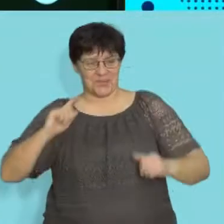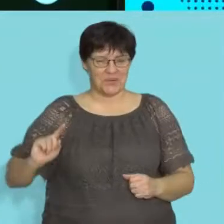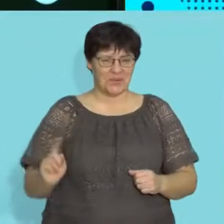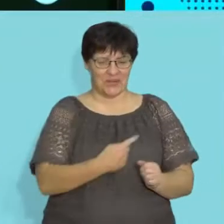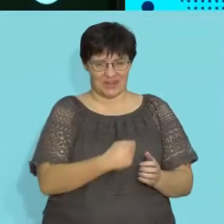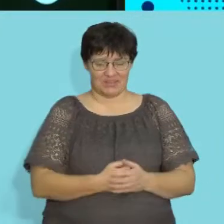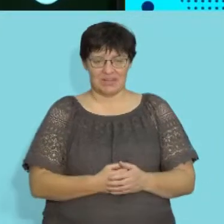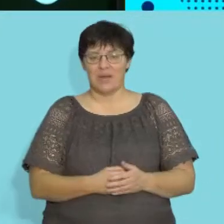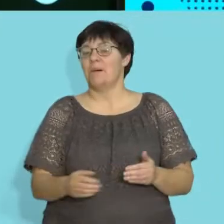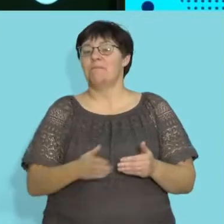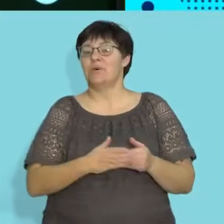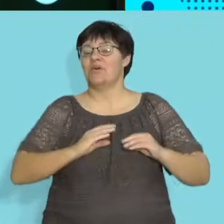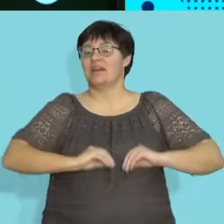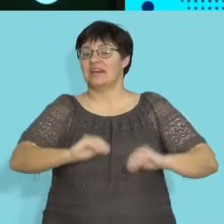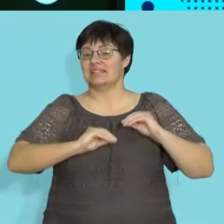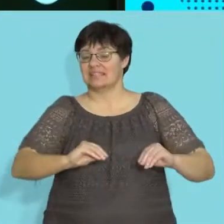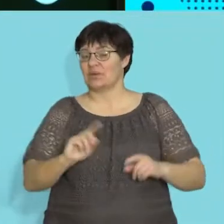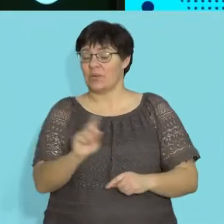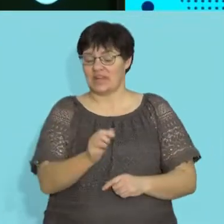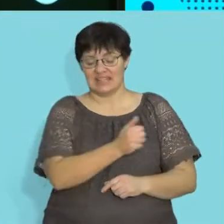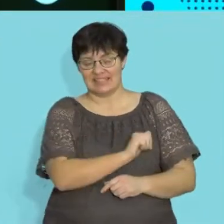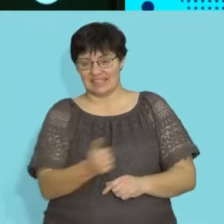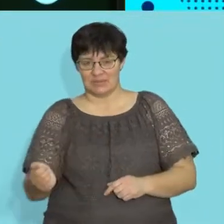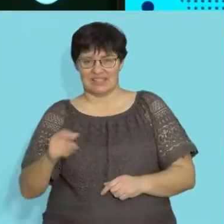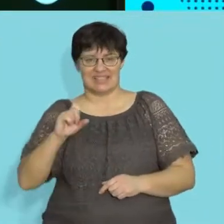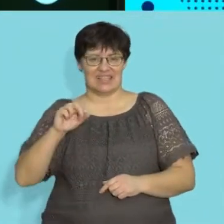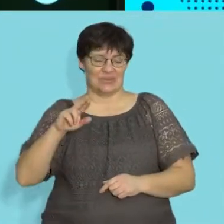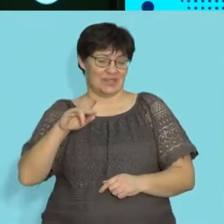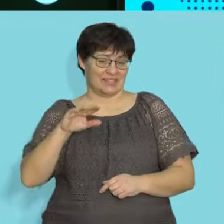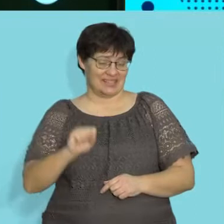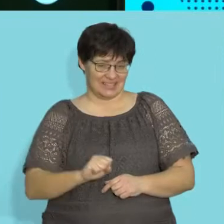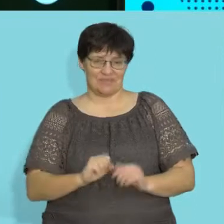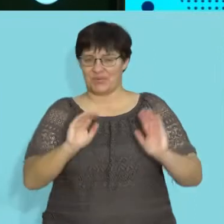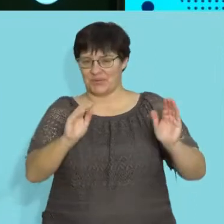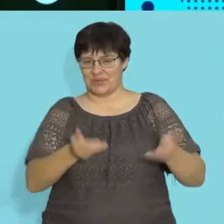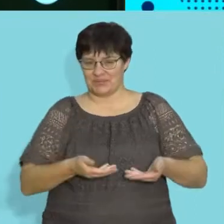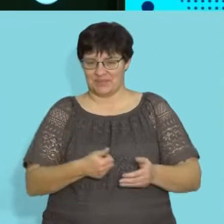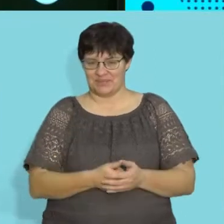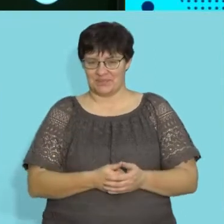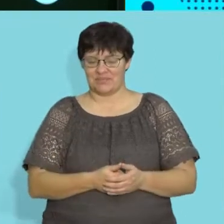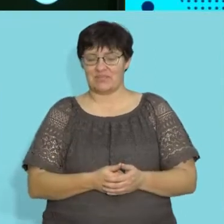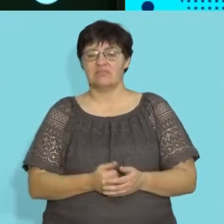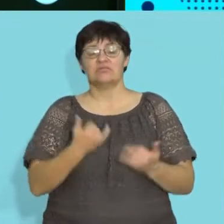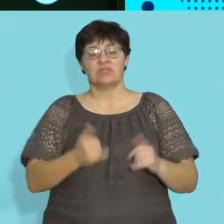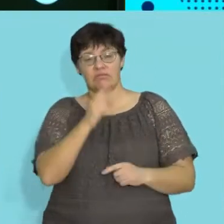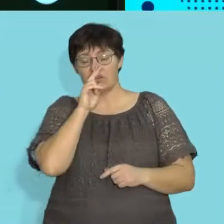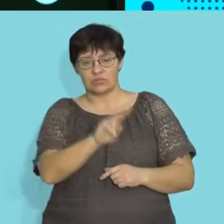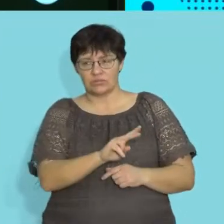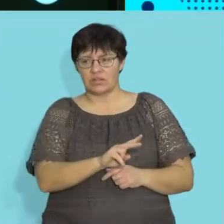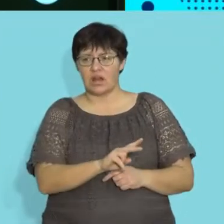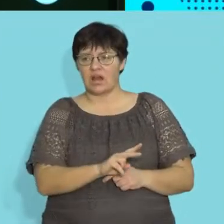Hello everybody, welcome back to another lesson on sequences and series. Today we are going to be looking